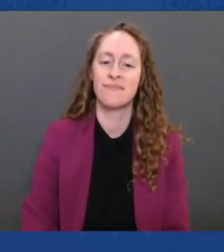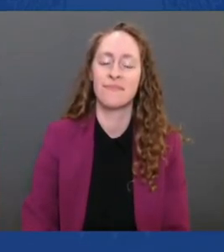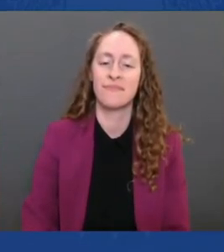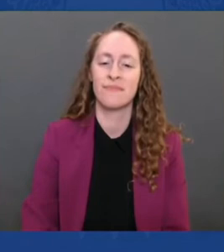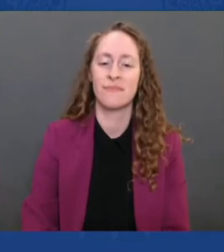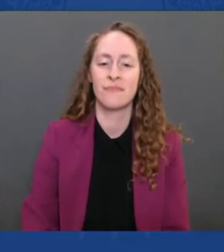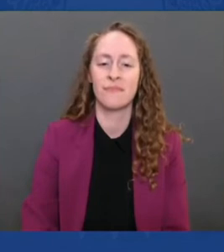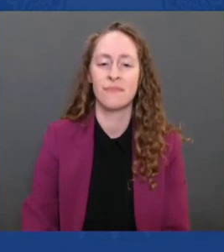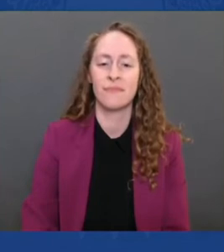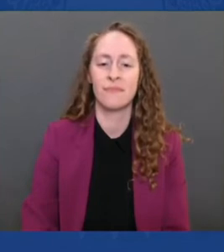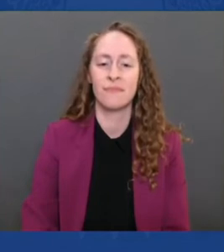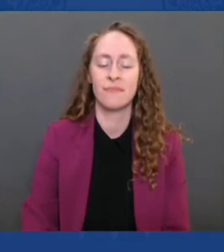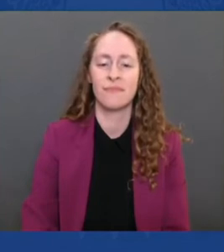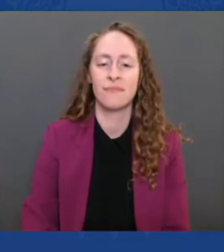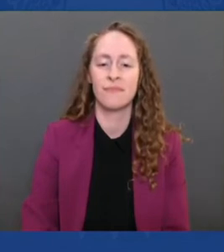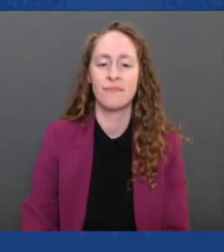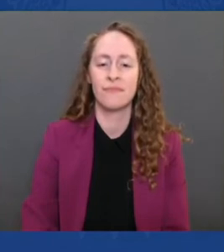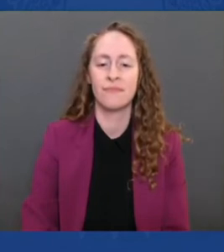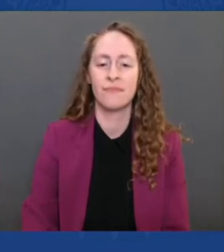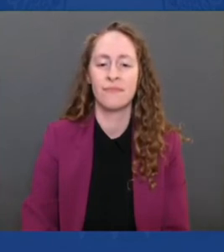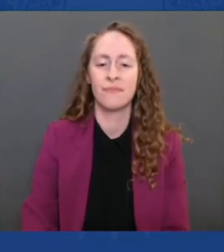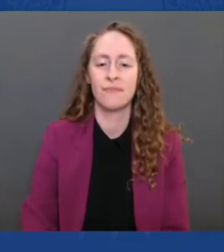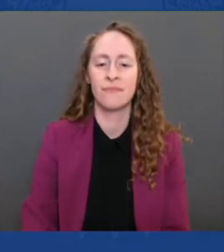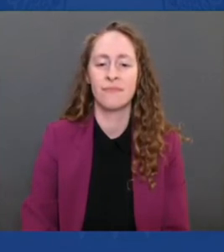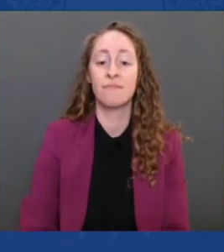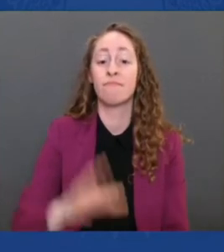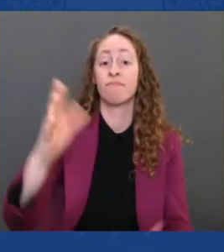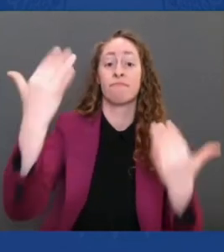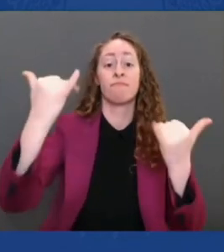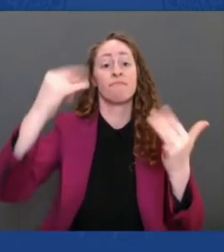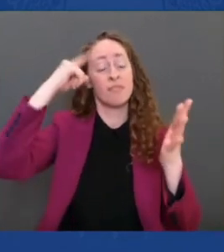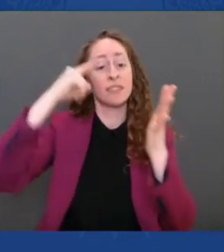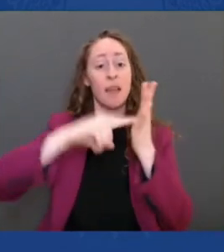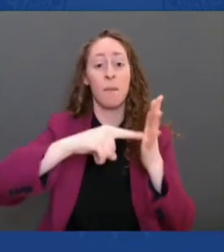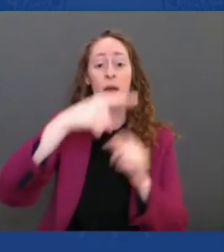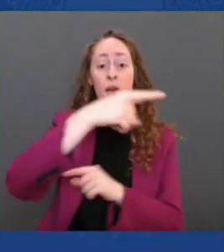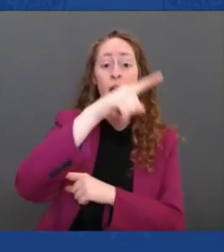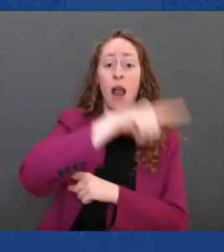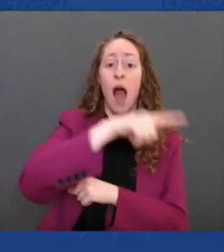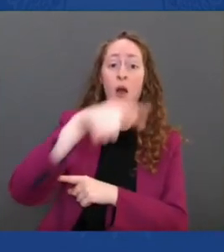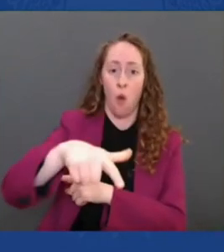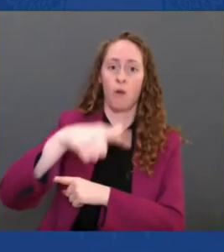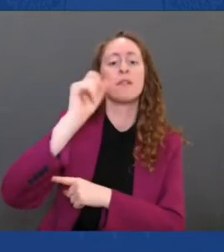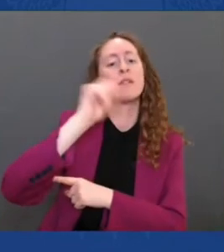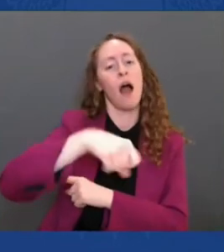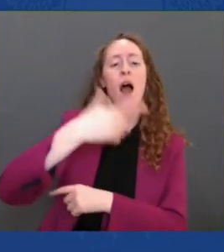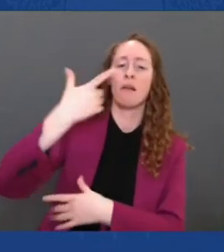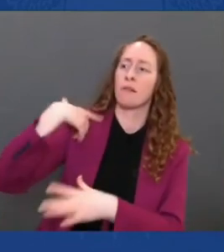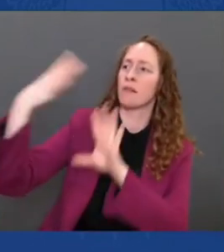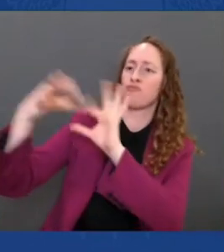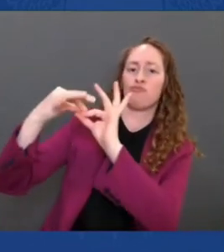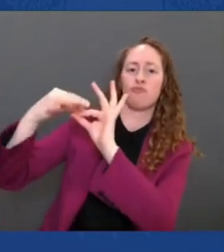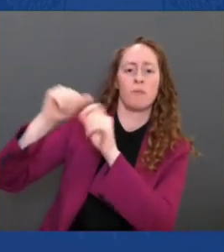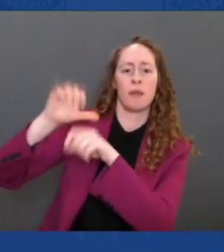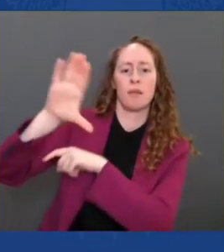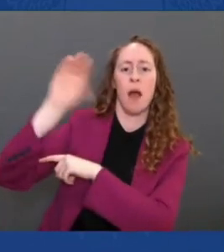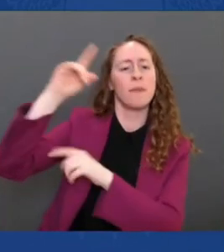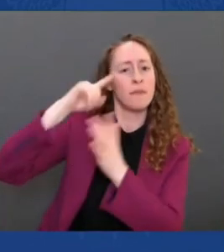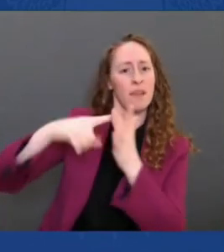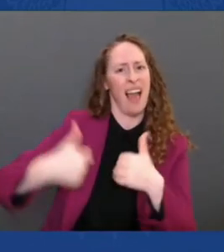companies. Because those sweetheart arrangements, millions of Americans who live in apartment buildings only have one internet